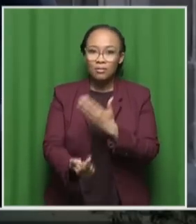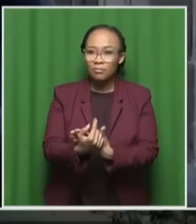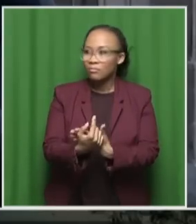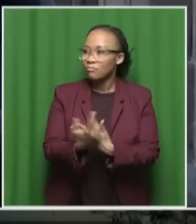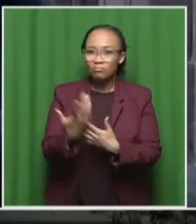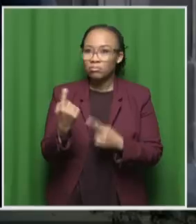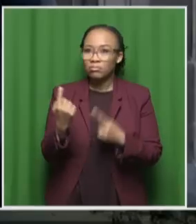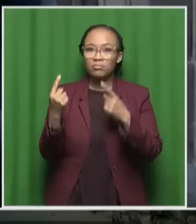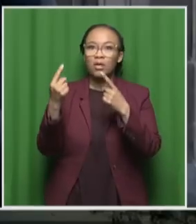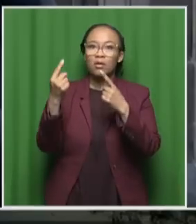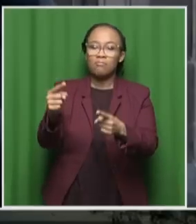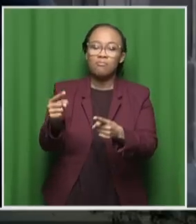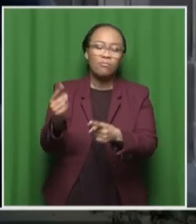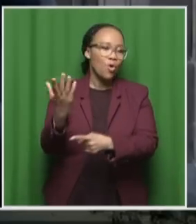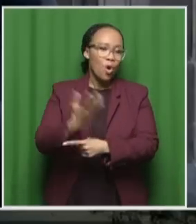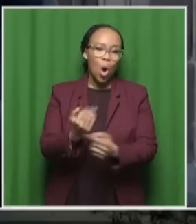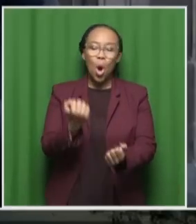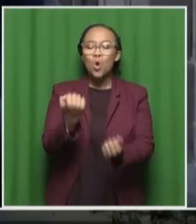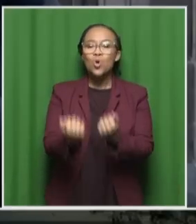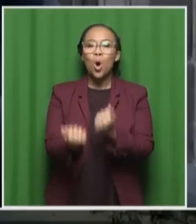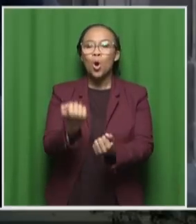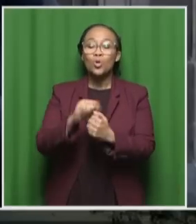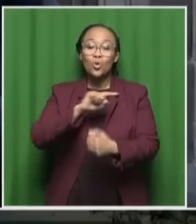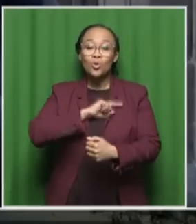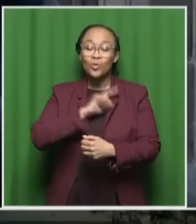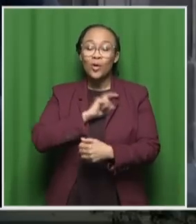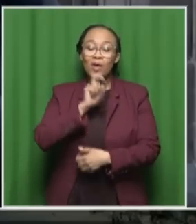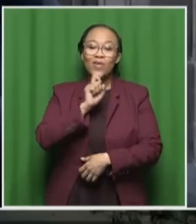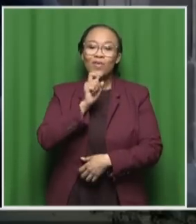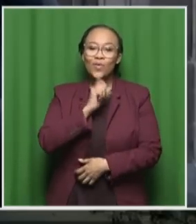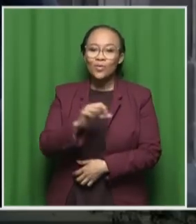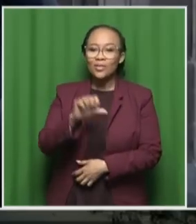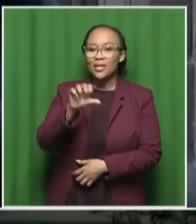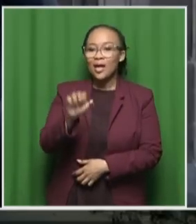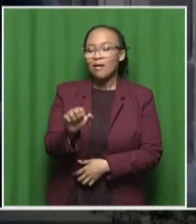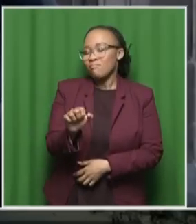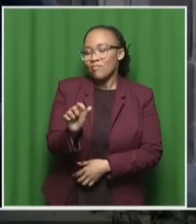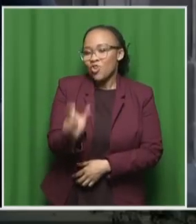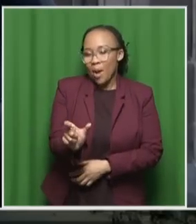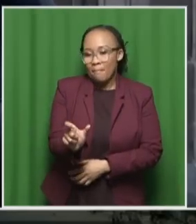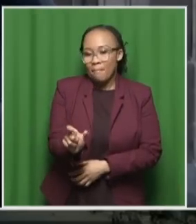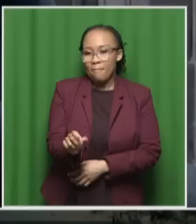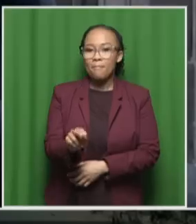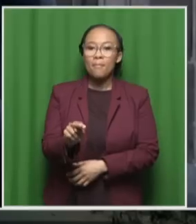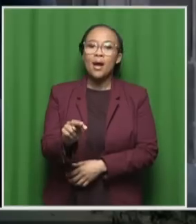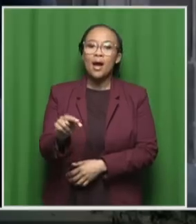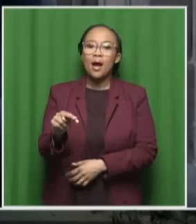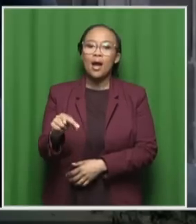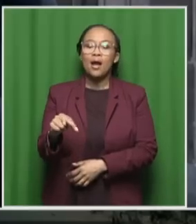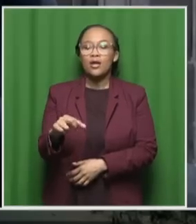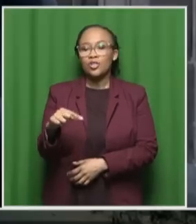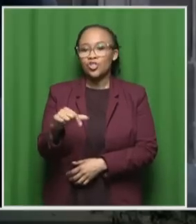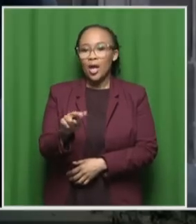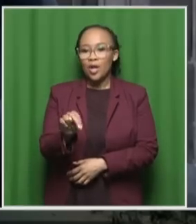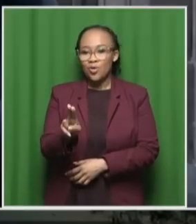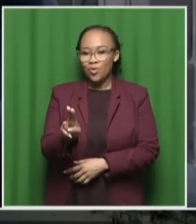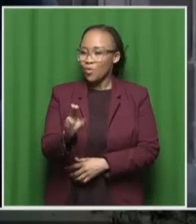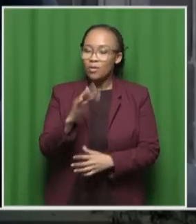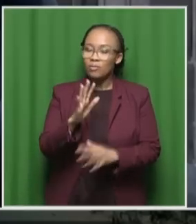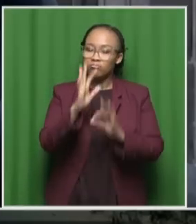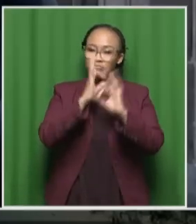for using the term all the same. But just outline for us the merits and, of course, what the MK will be arguing today.